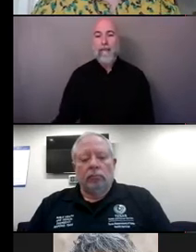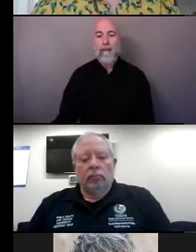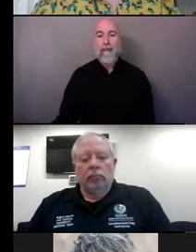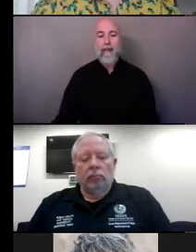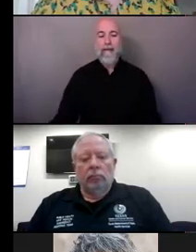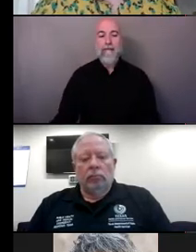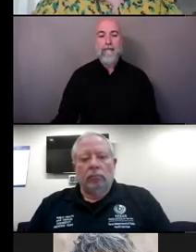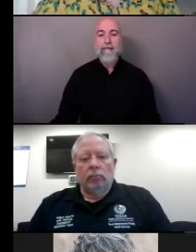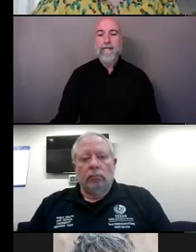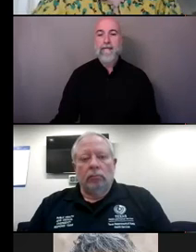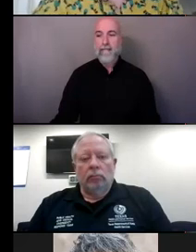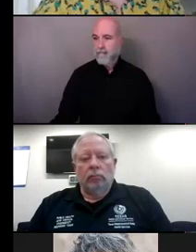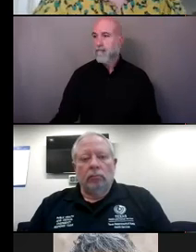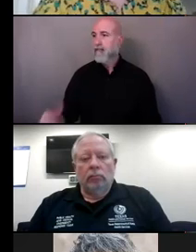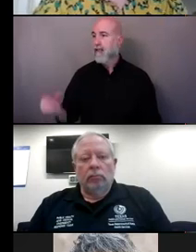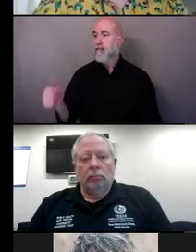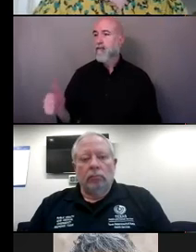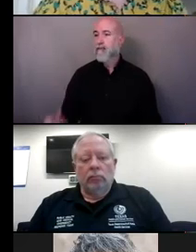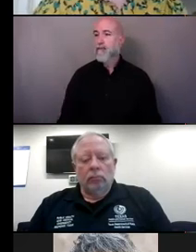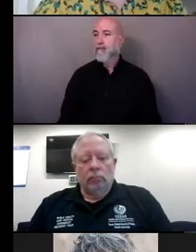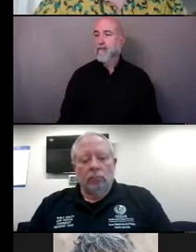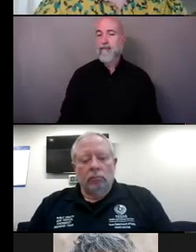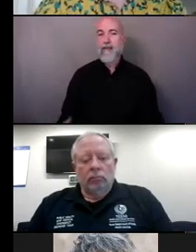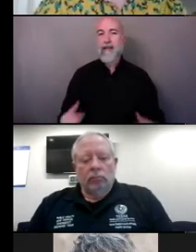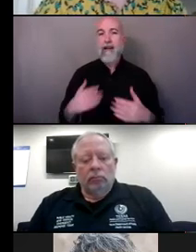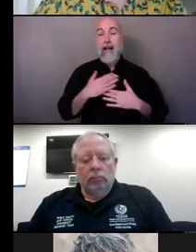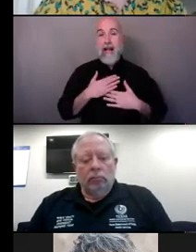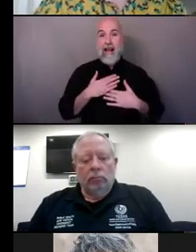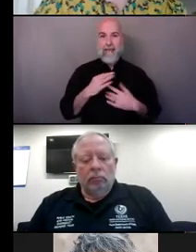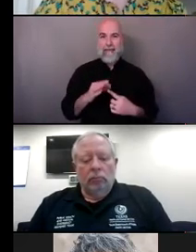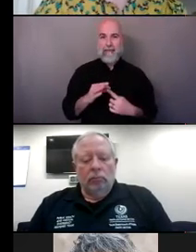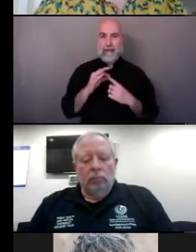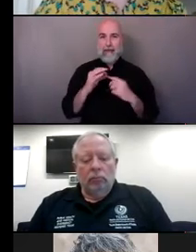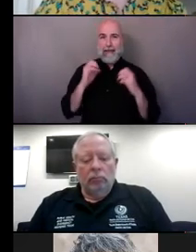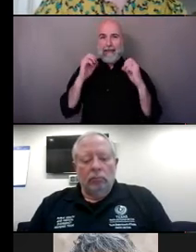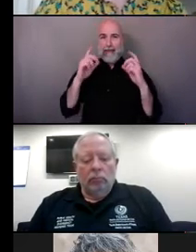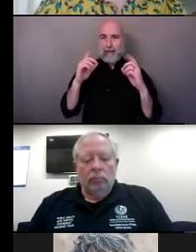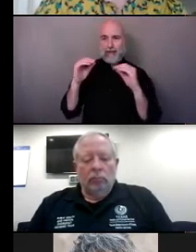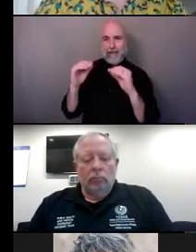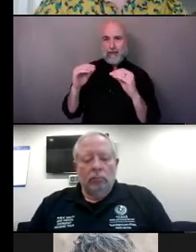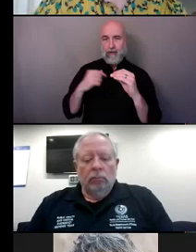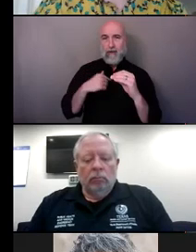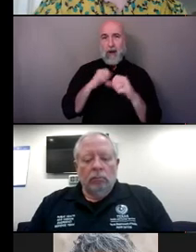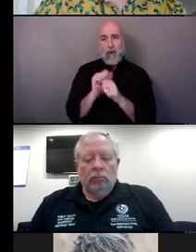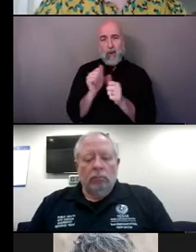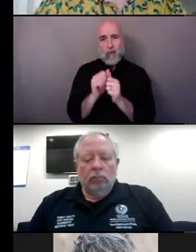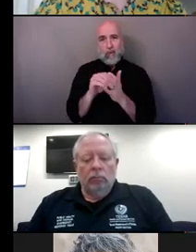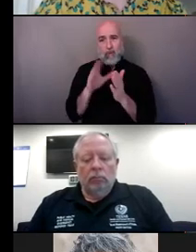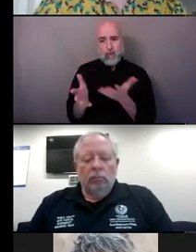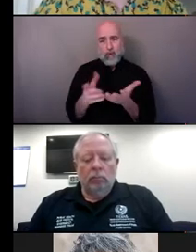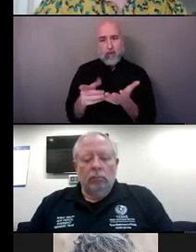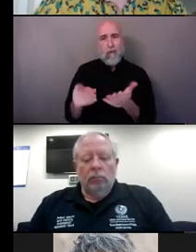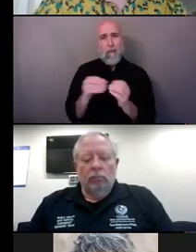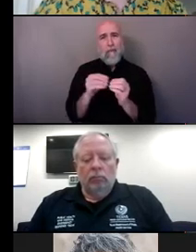Okay, next slide, Randy. There we go. I'm a special education teacher who works with students who may be more vulnerable to